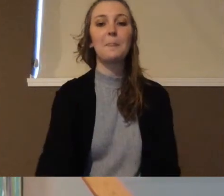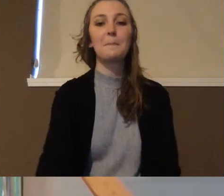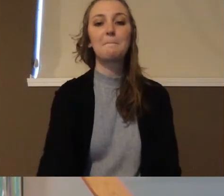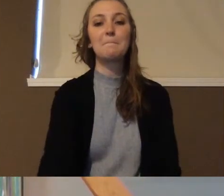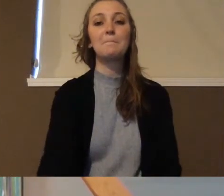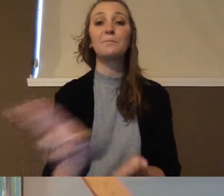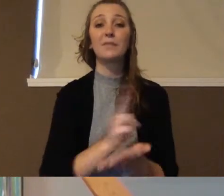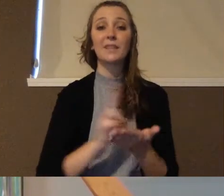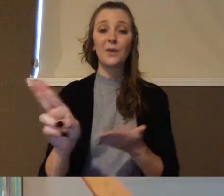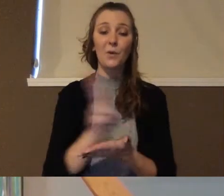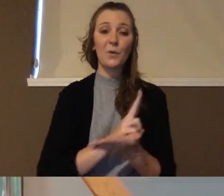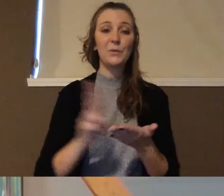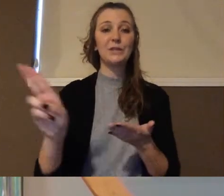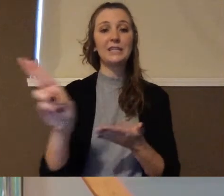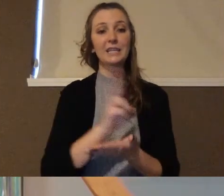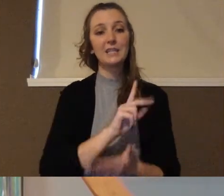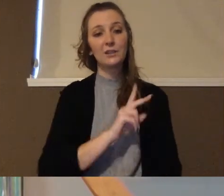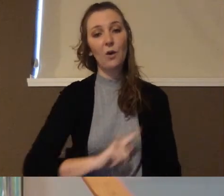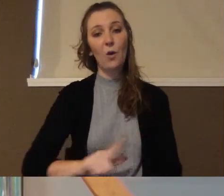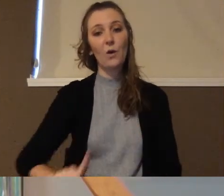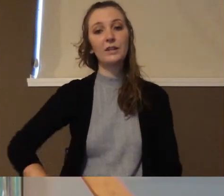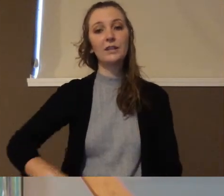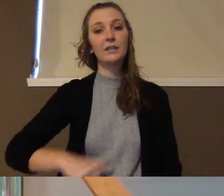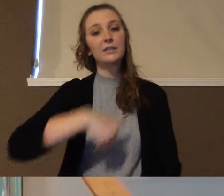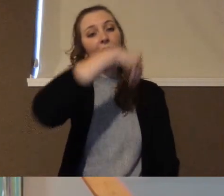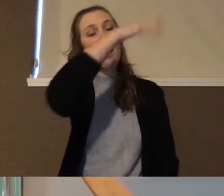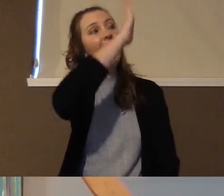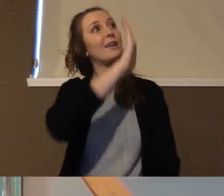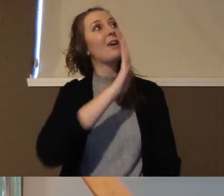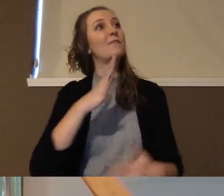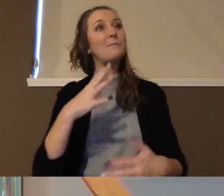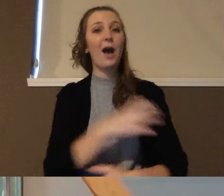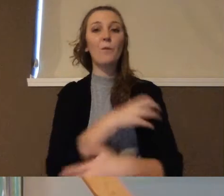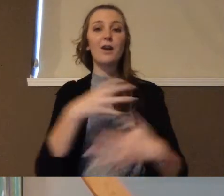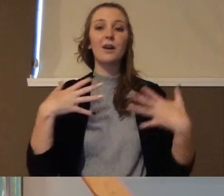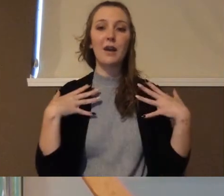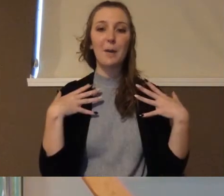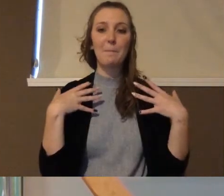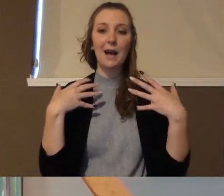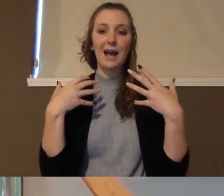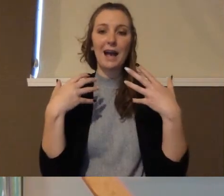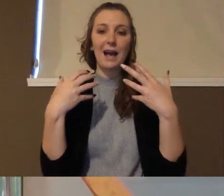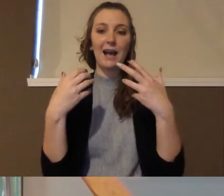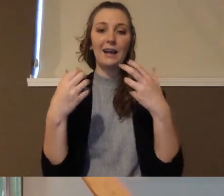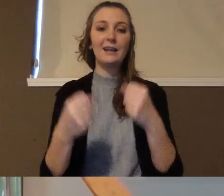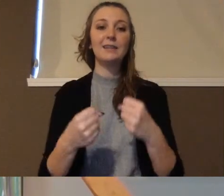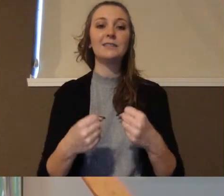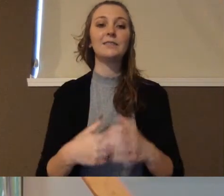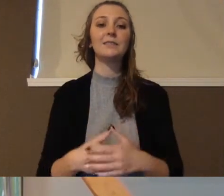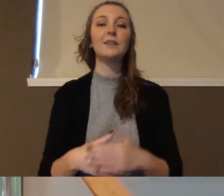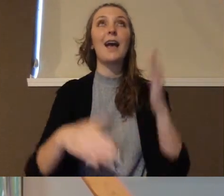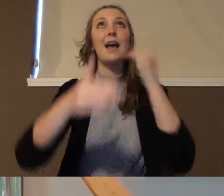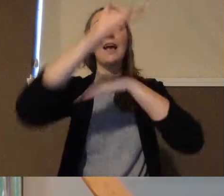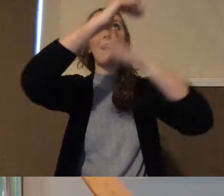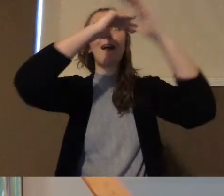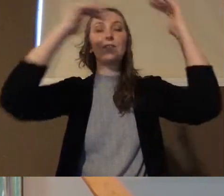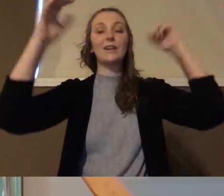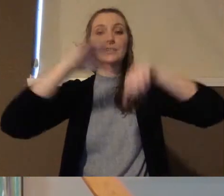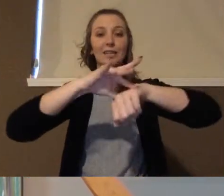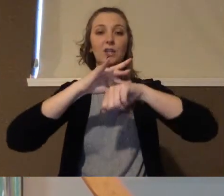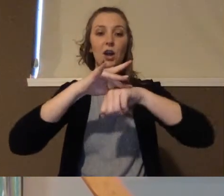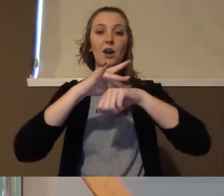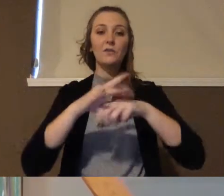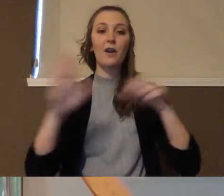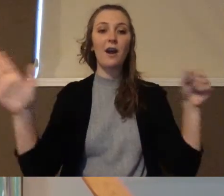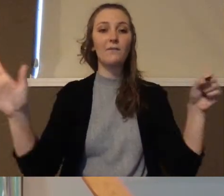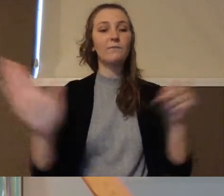Holy, holy, holy Lord, God of power and might, heaven